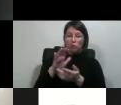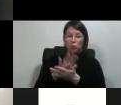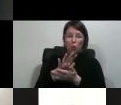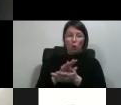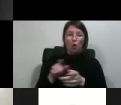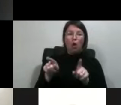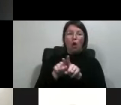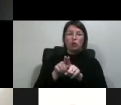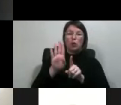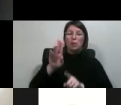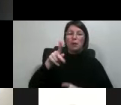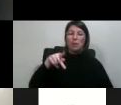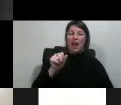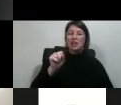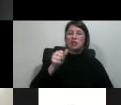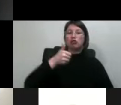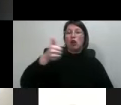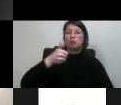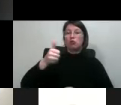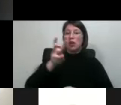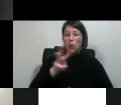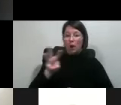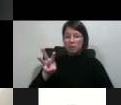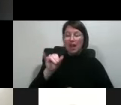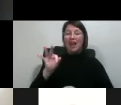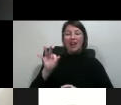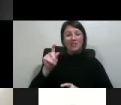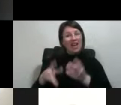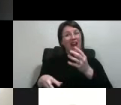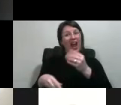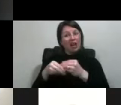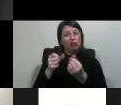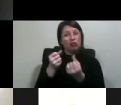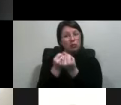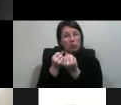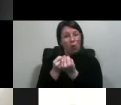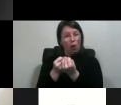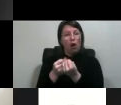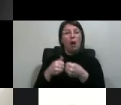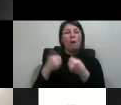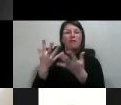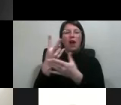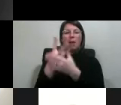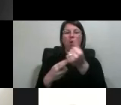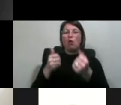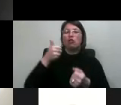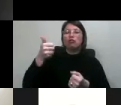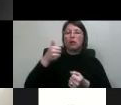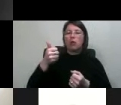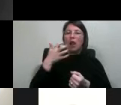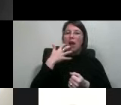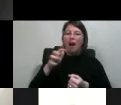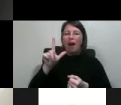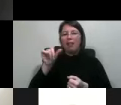website. And if you need additional support, BPS has asked that we offer both the transportation hotline they operate, which is